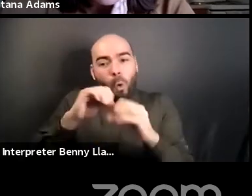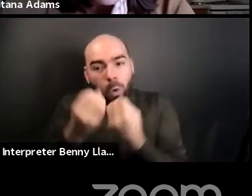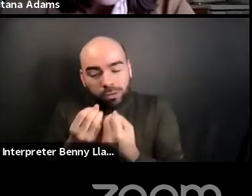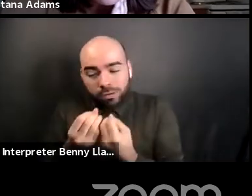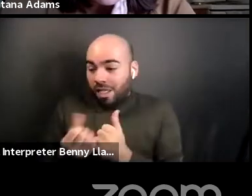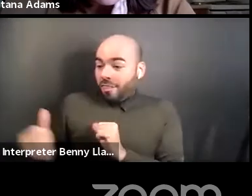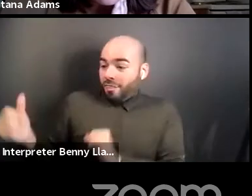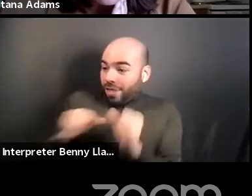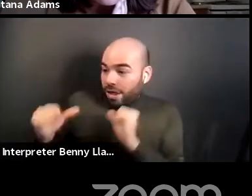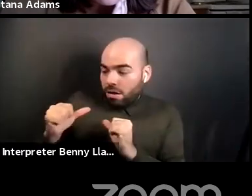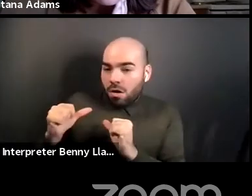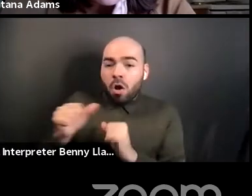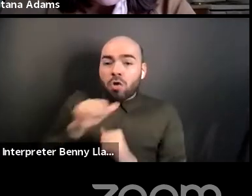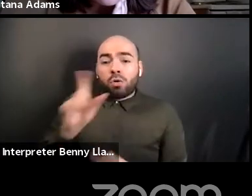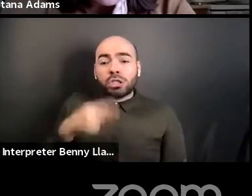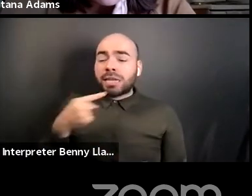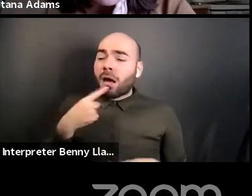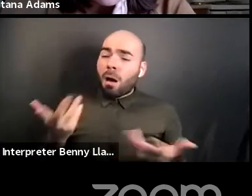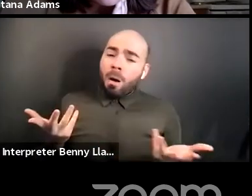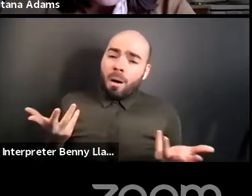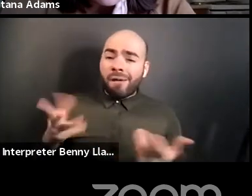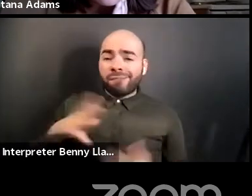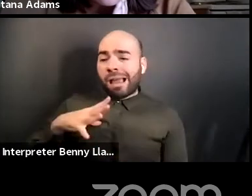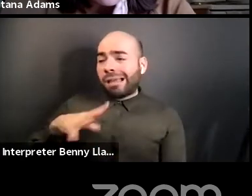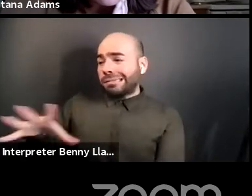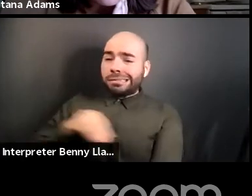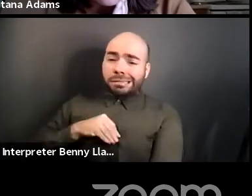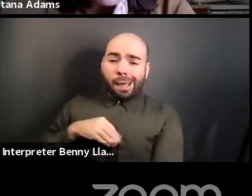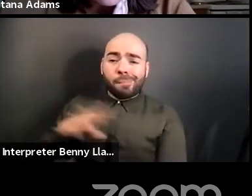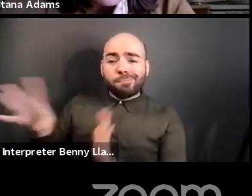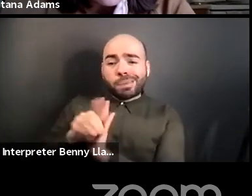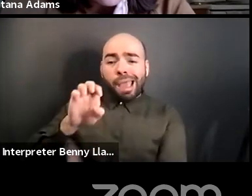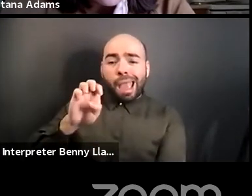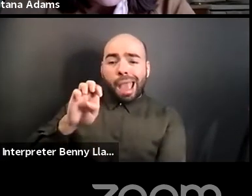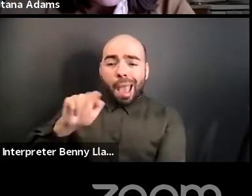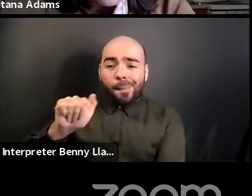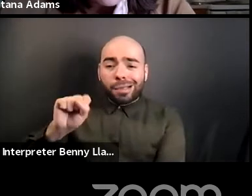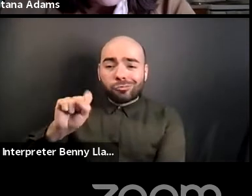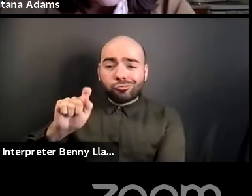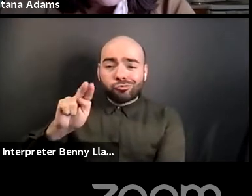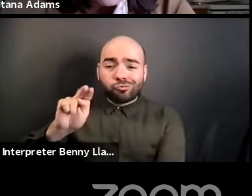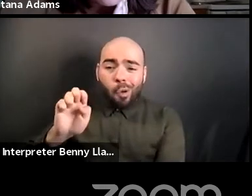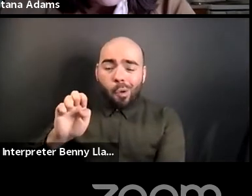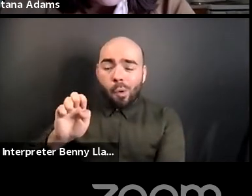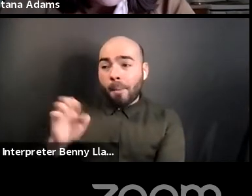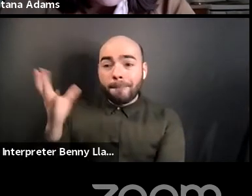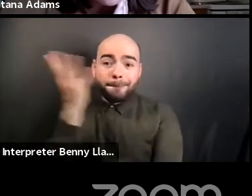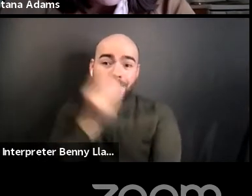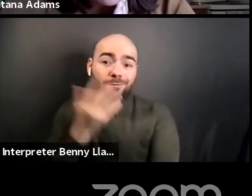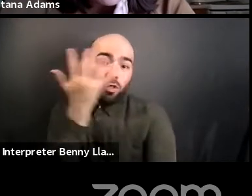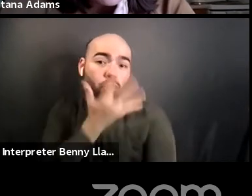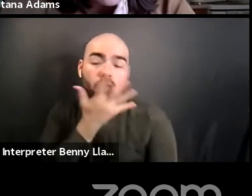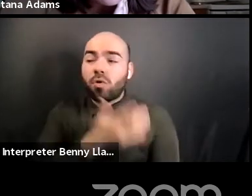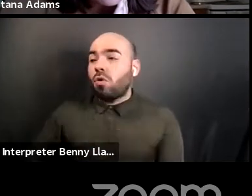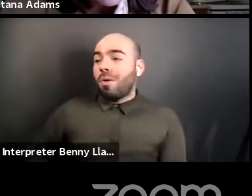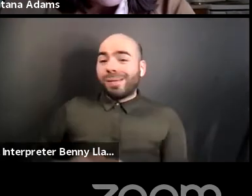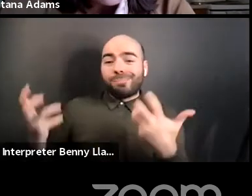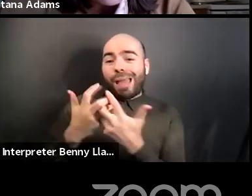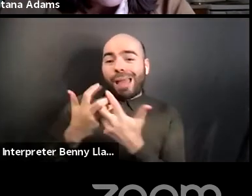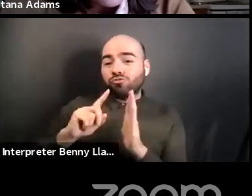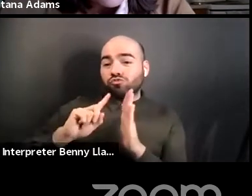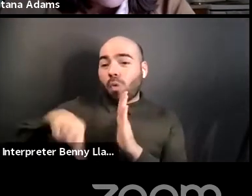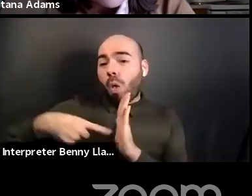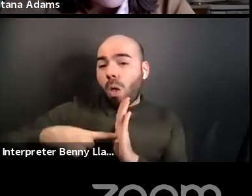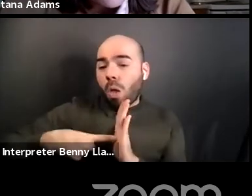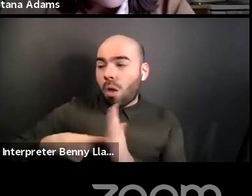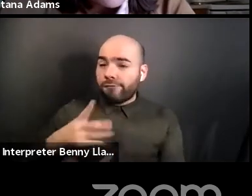do the work. Don't just take Emma Stone because she's beautiful and may fit into the role. Do the work to find someone who's